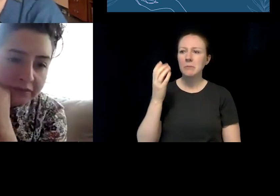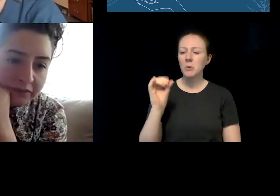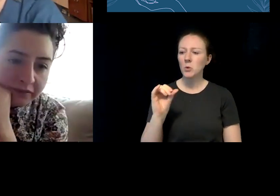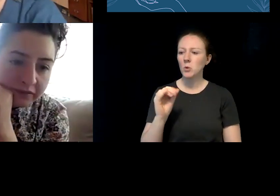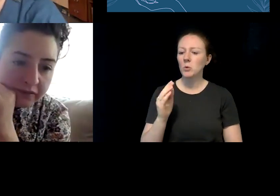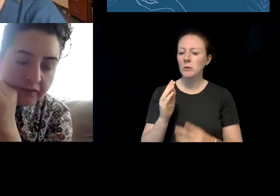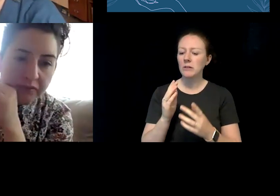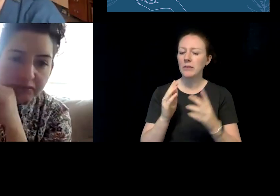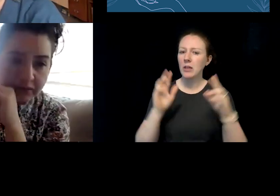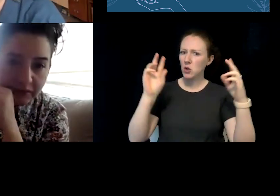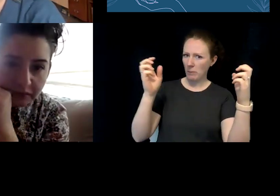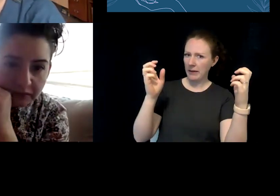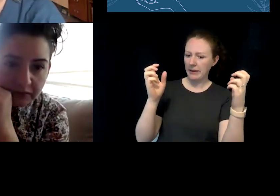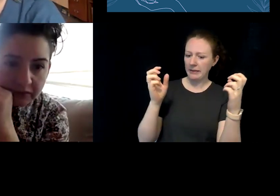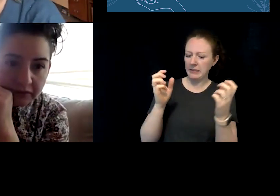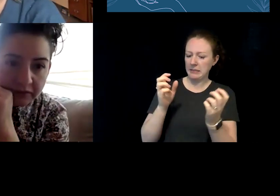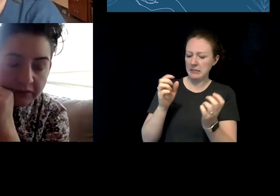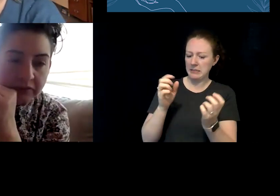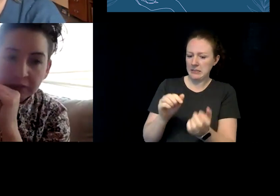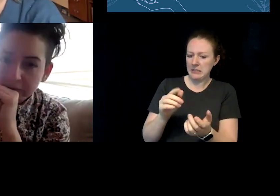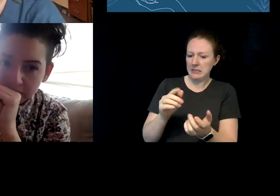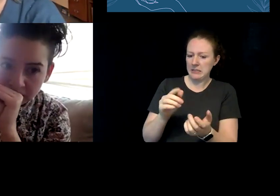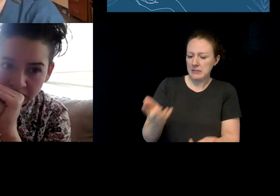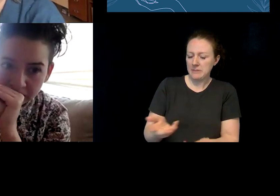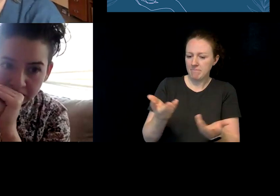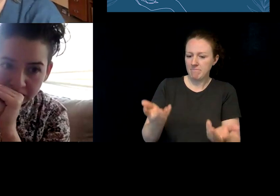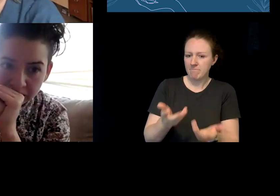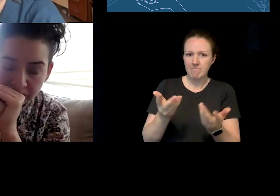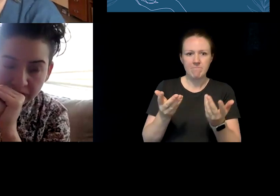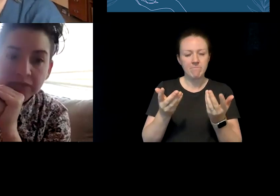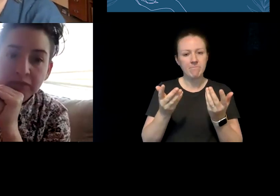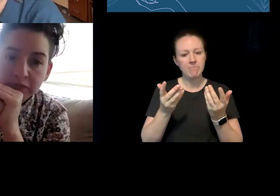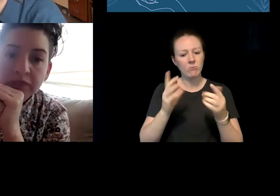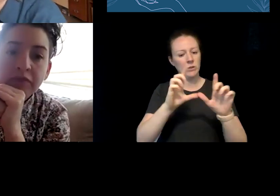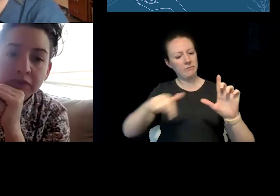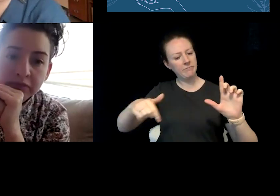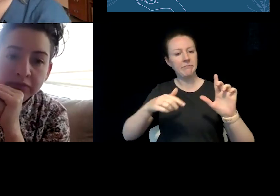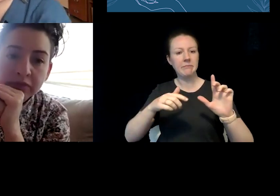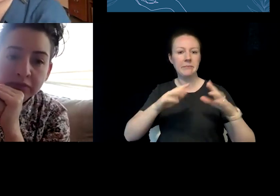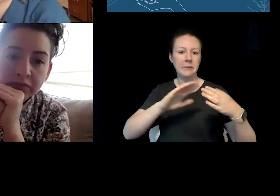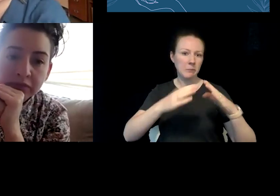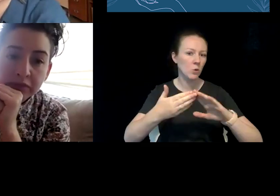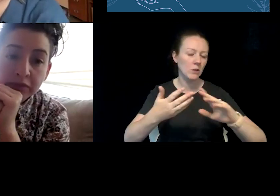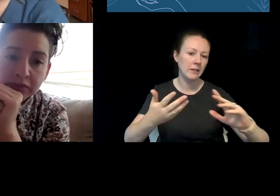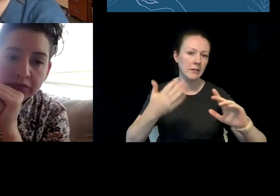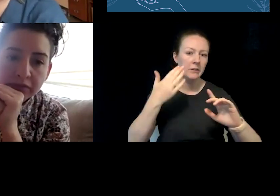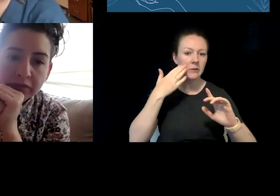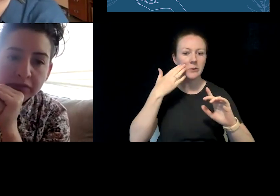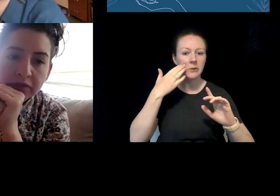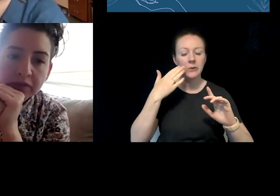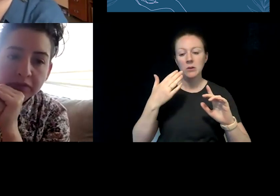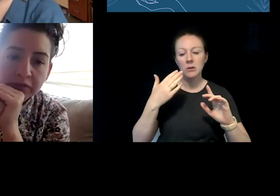matter that I don't think it was, you know, for the queer community, it was a very heavy subject matter. It was the HIV/AIDS